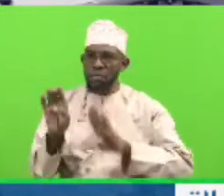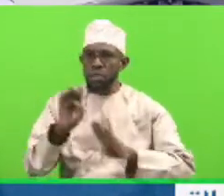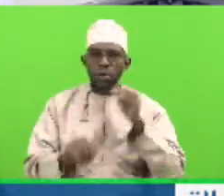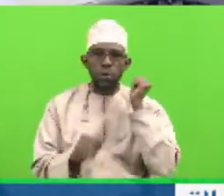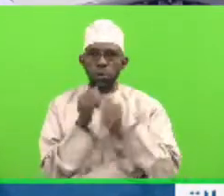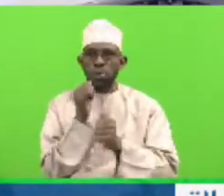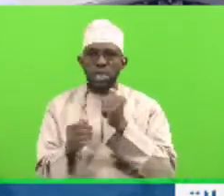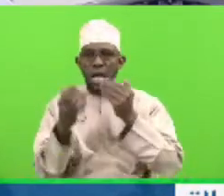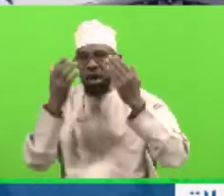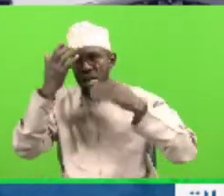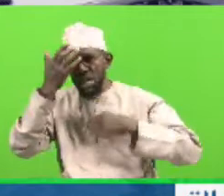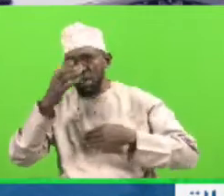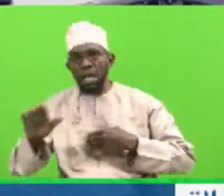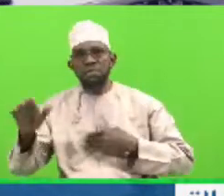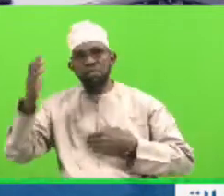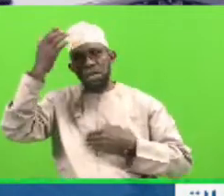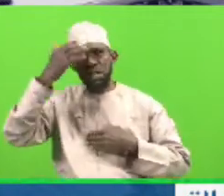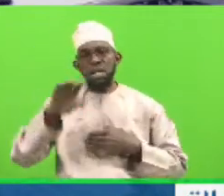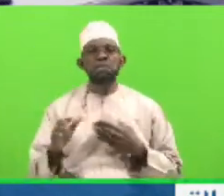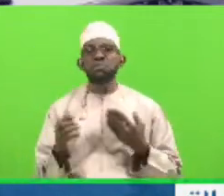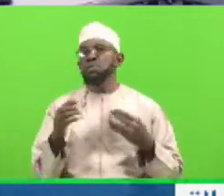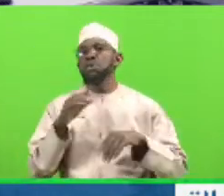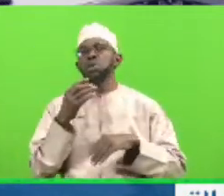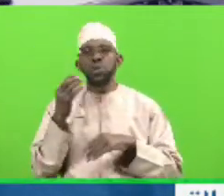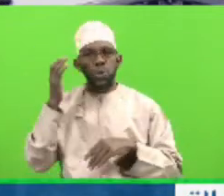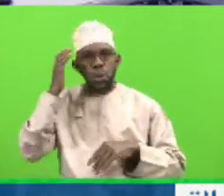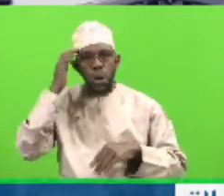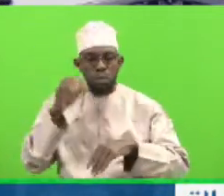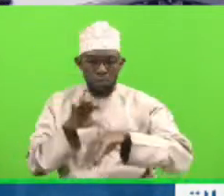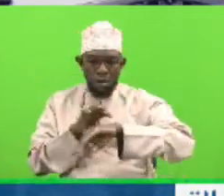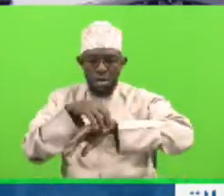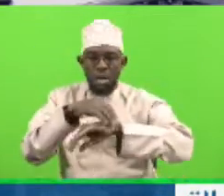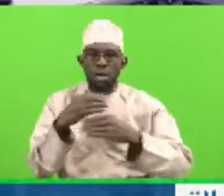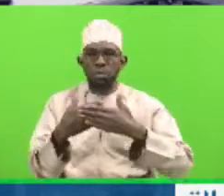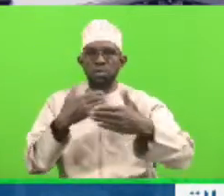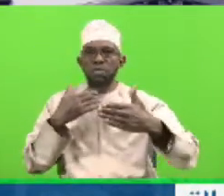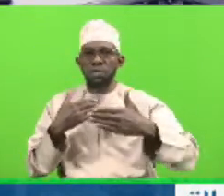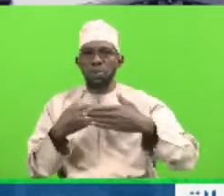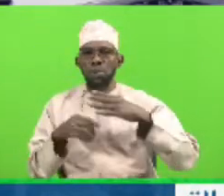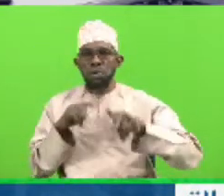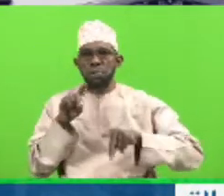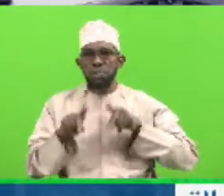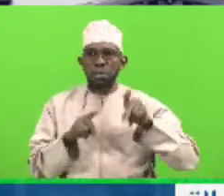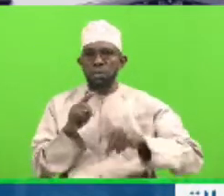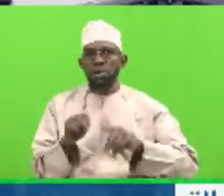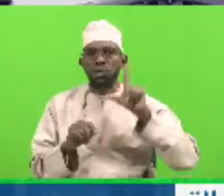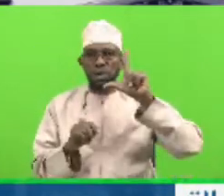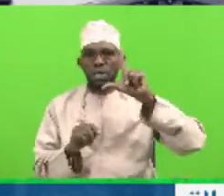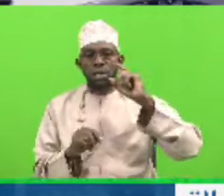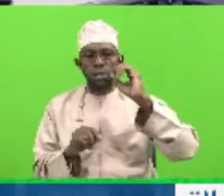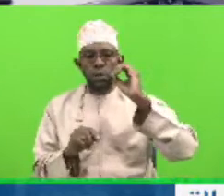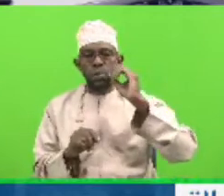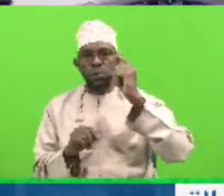that was never known on earth before the people of Qawm Lut.